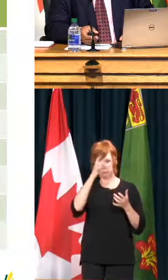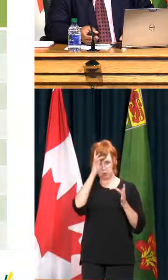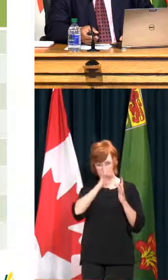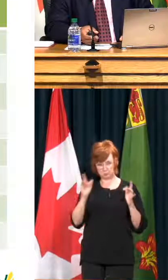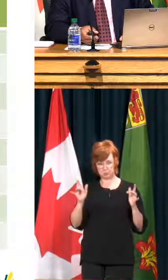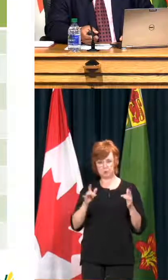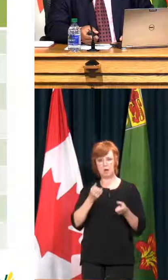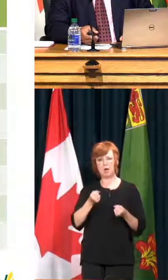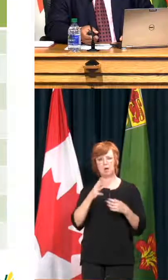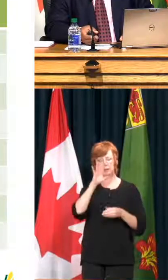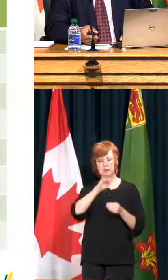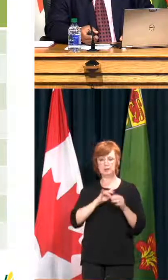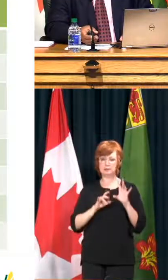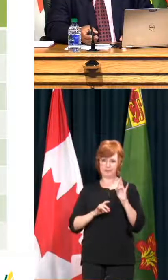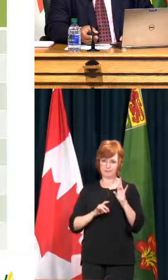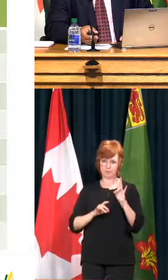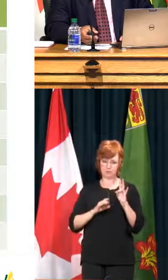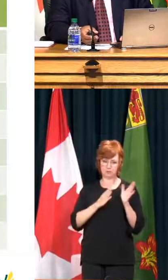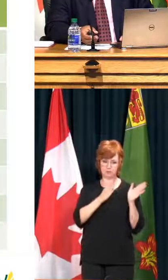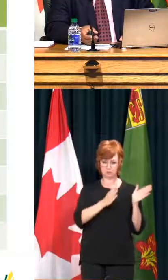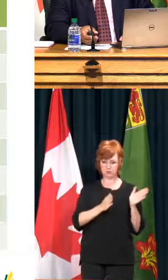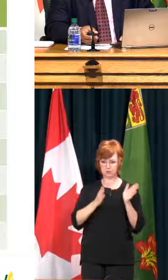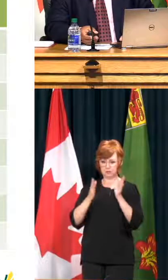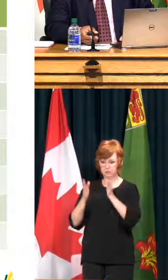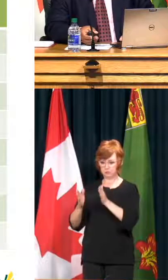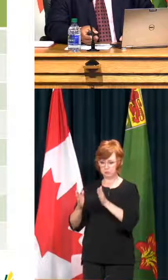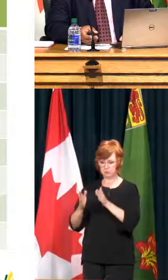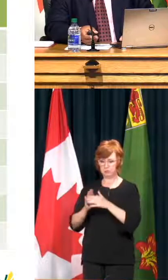total, and as well as 3